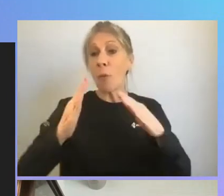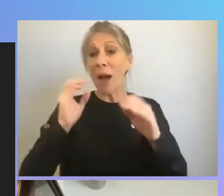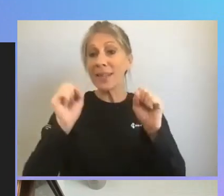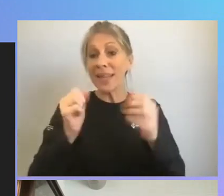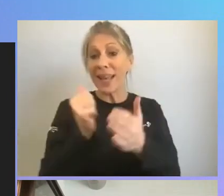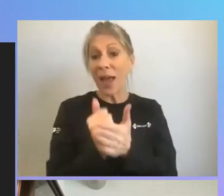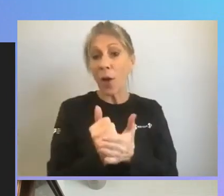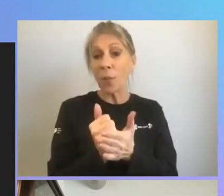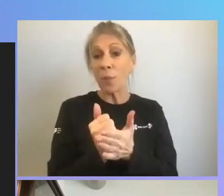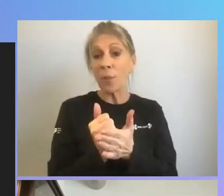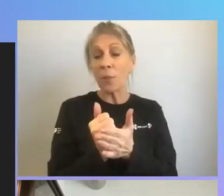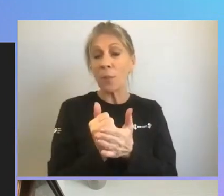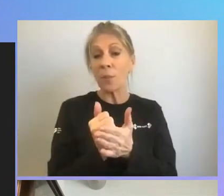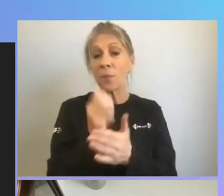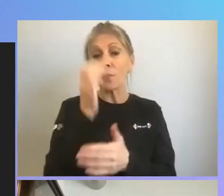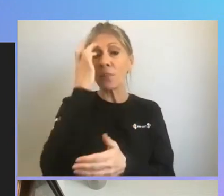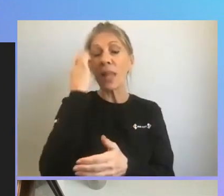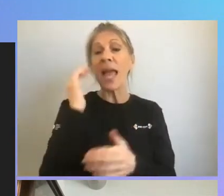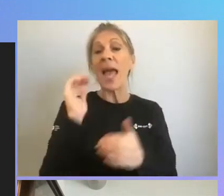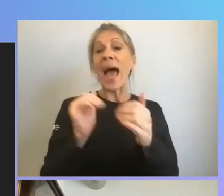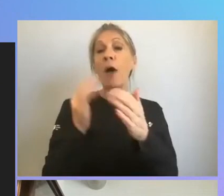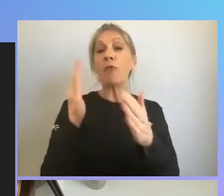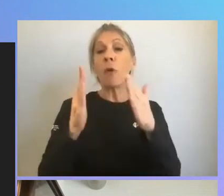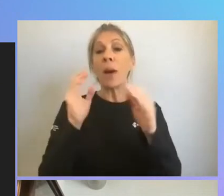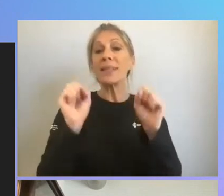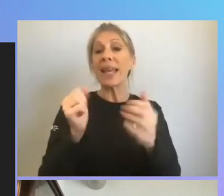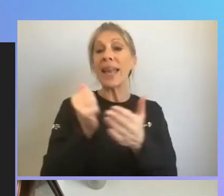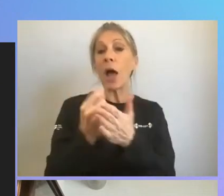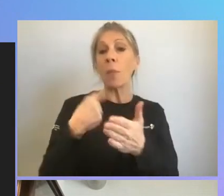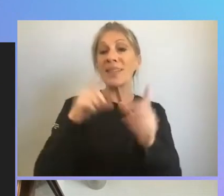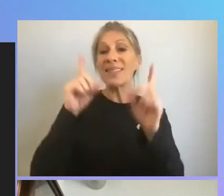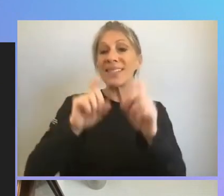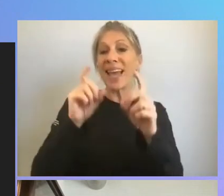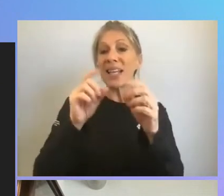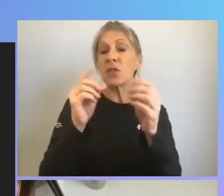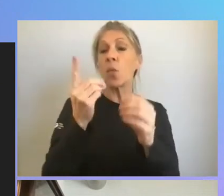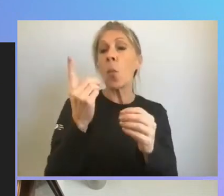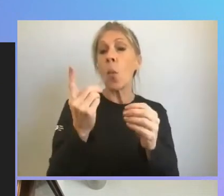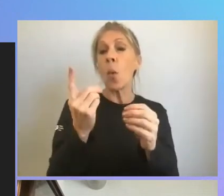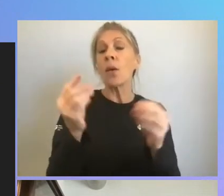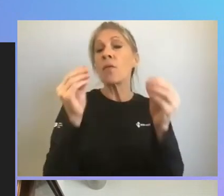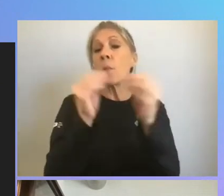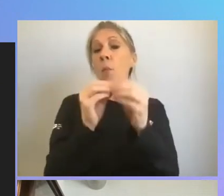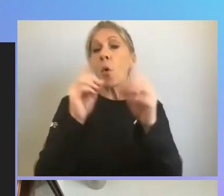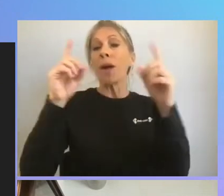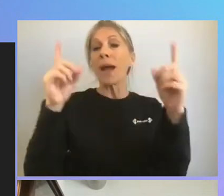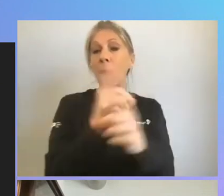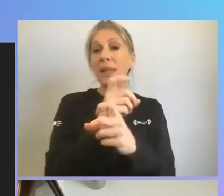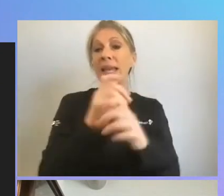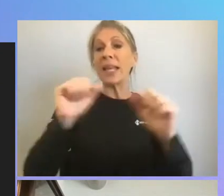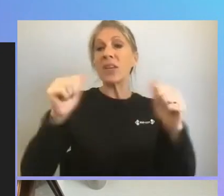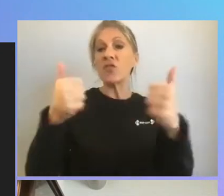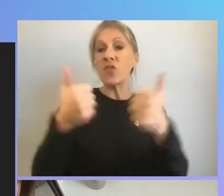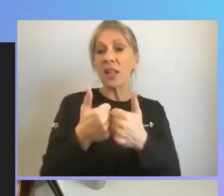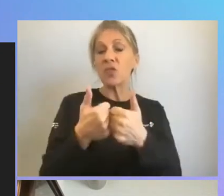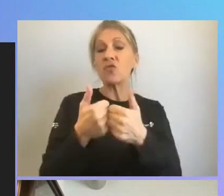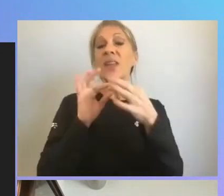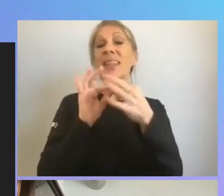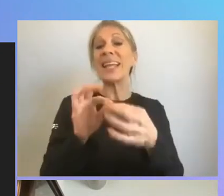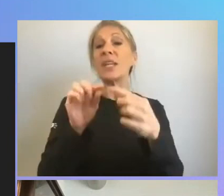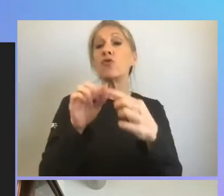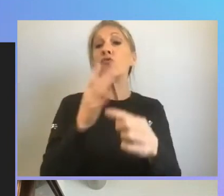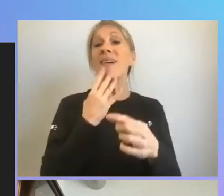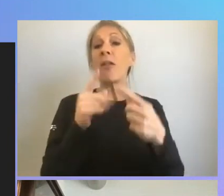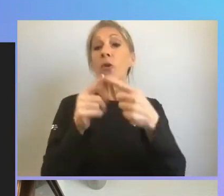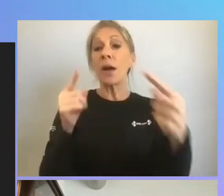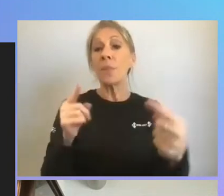off highlight here. How robots can help us test one of the more complicated challenges in terms of color contrast. And so